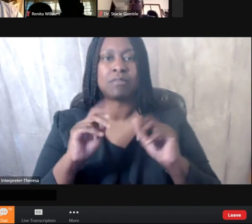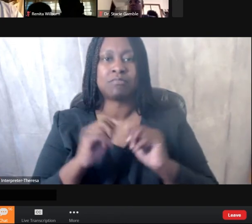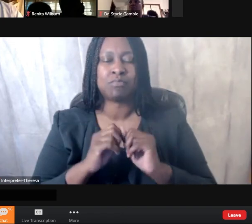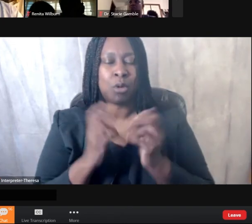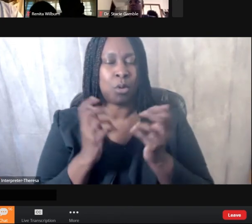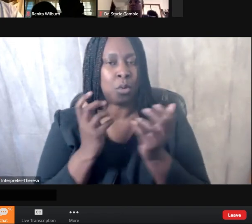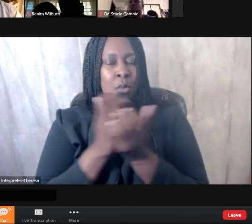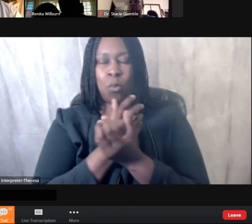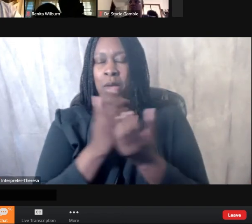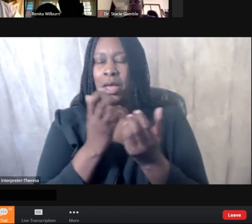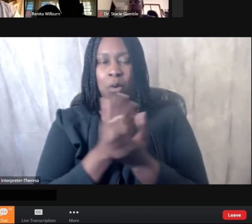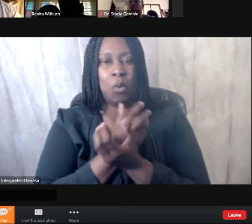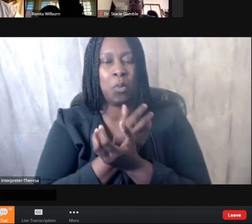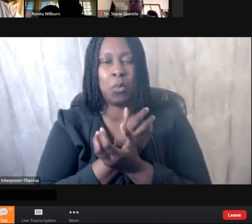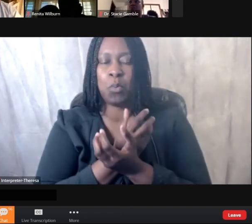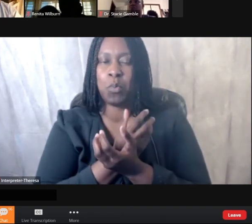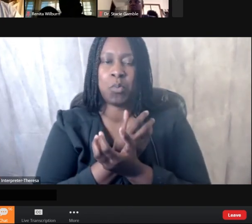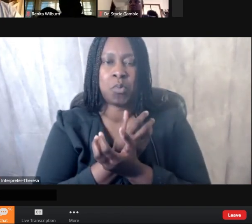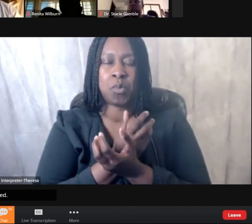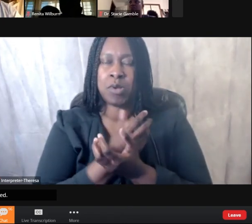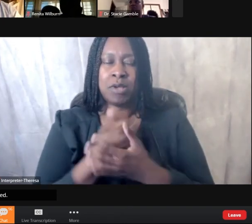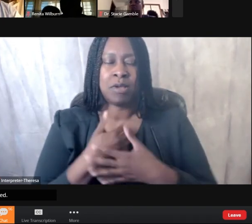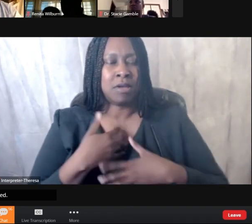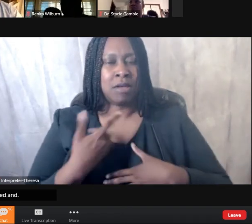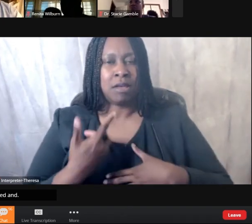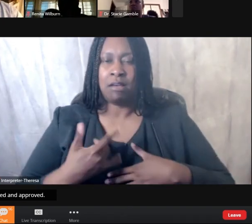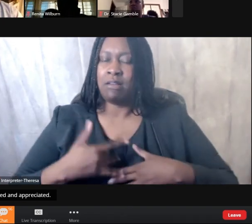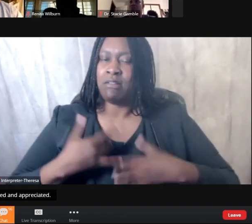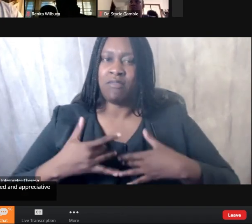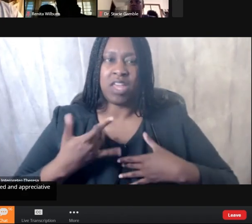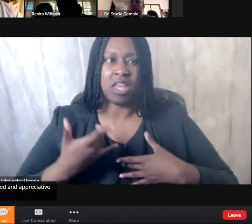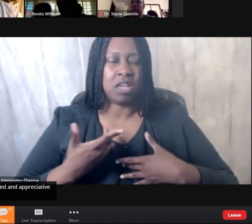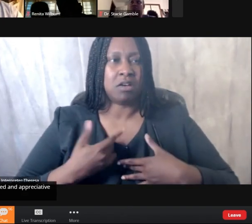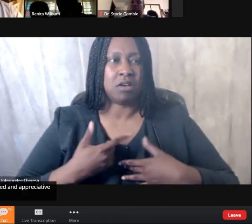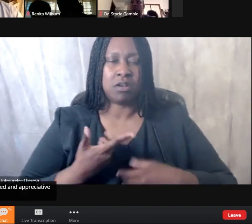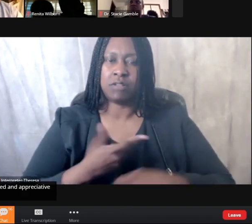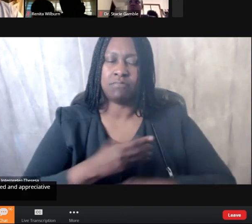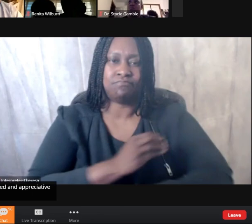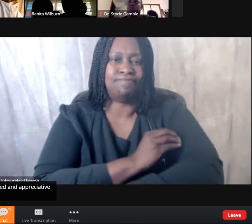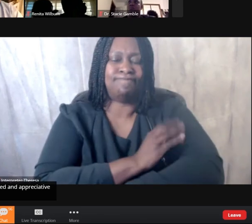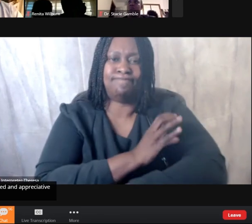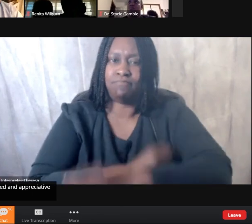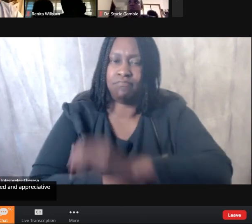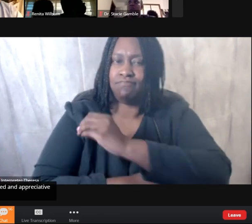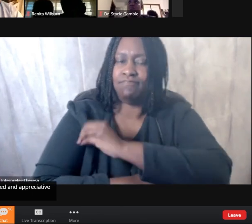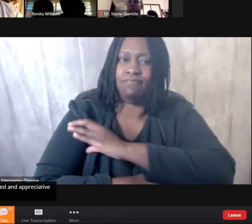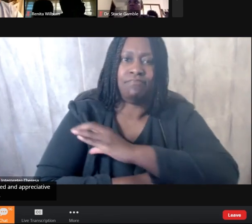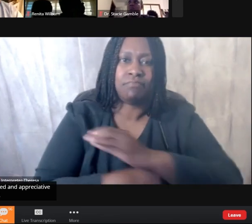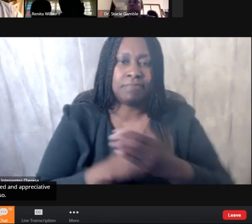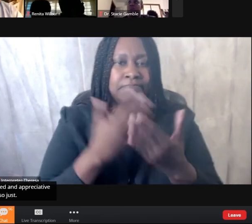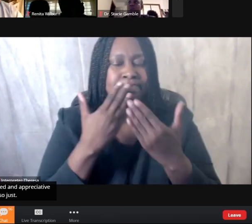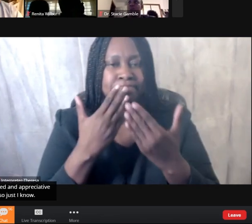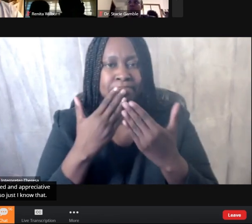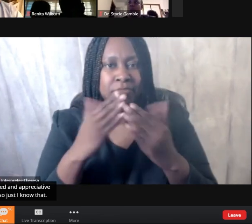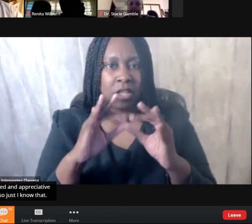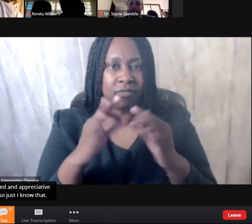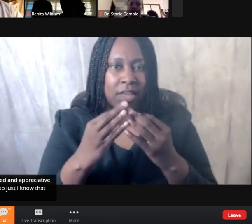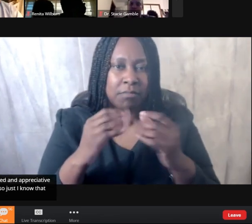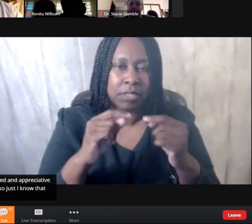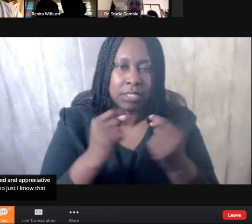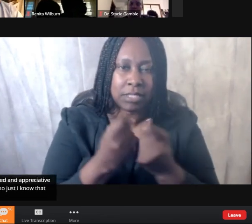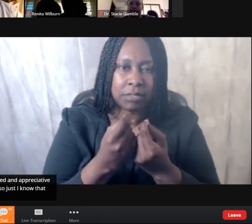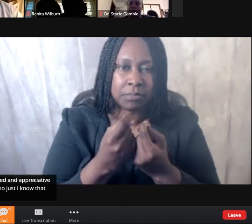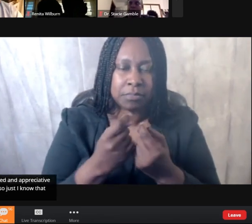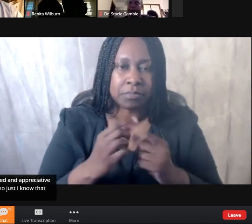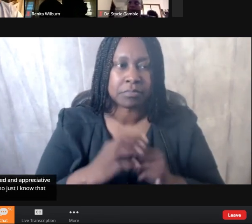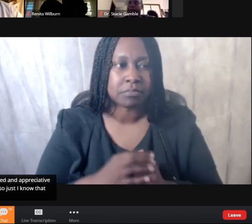Wow. I'm just very energized and appreciative of the family team, and also just I know that the same types